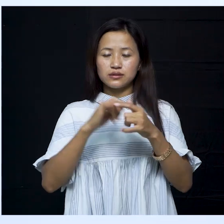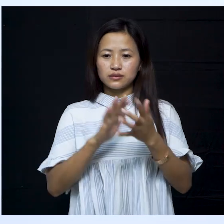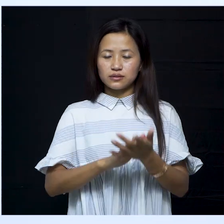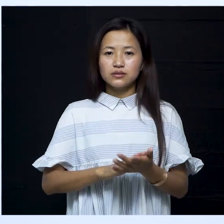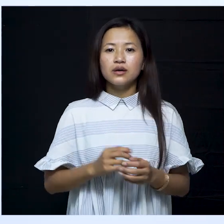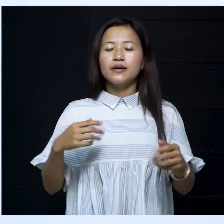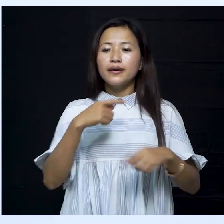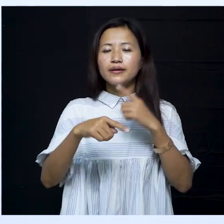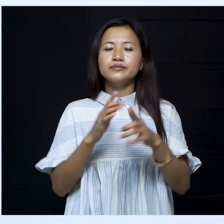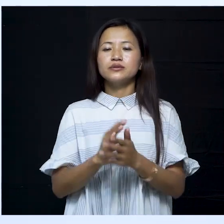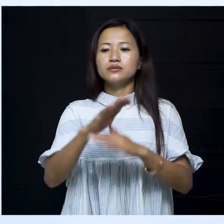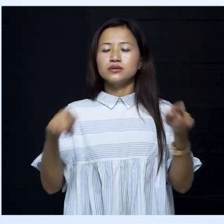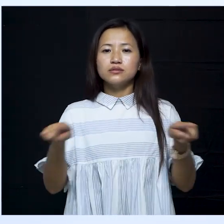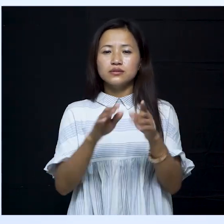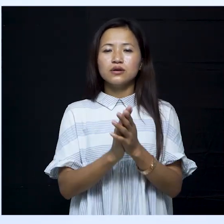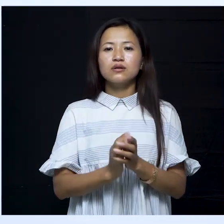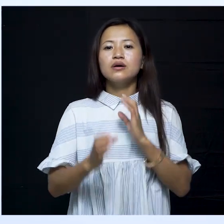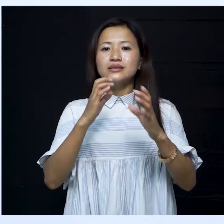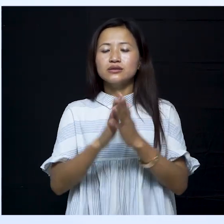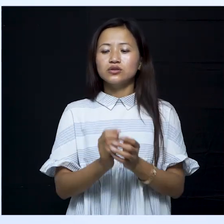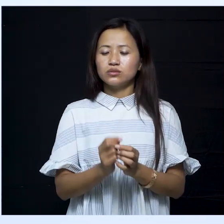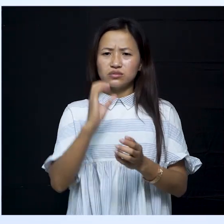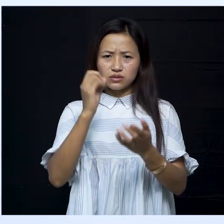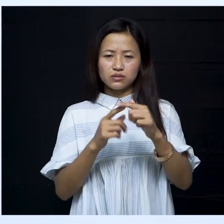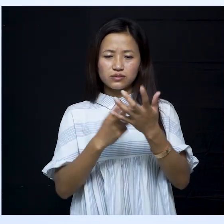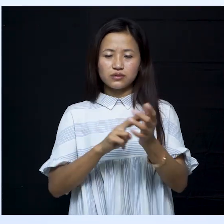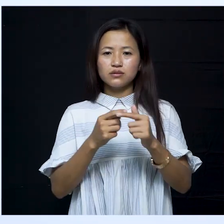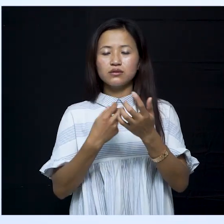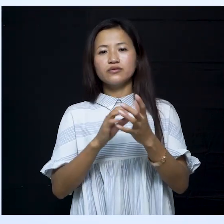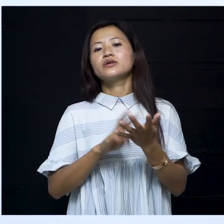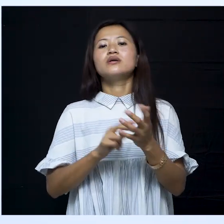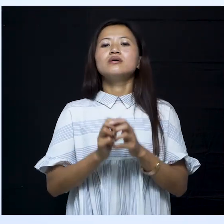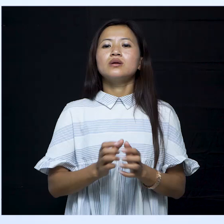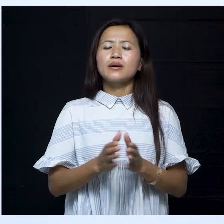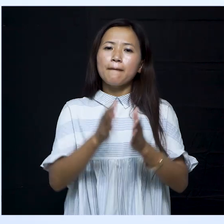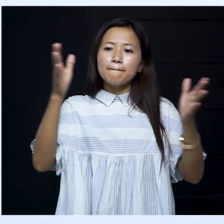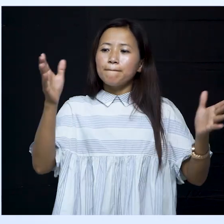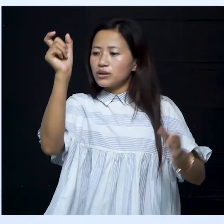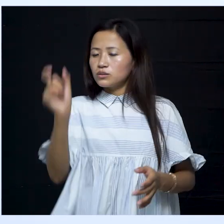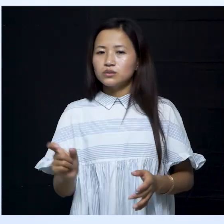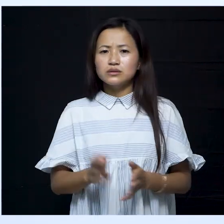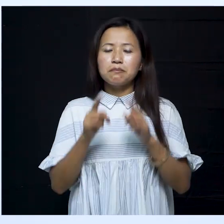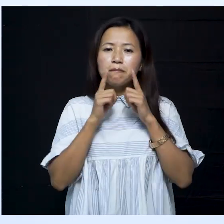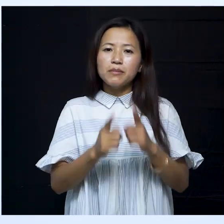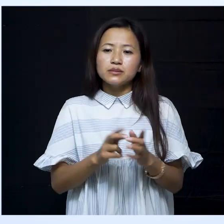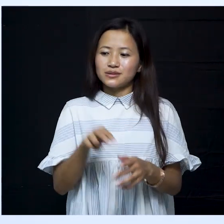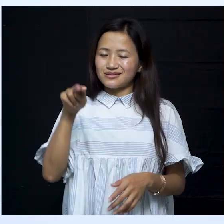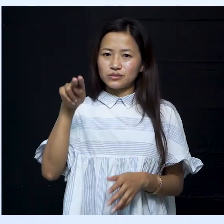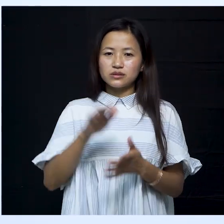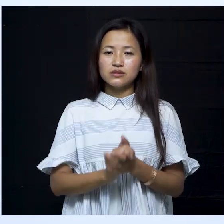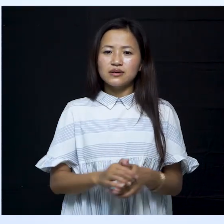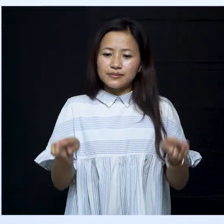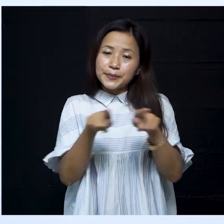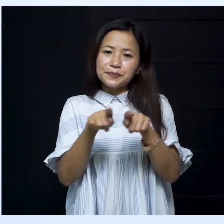controversial. So when I say contronyms or paradoxical, controversial, those seems like a big words, but it means the same thing, which